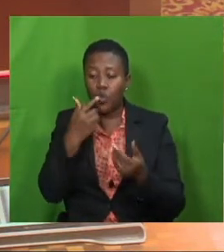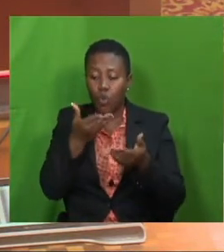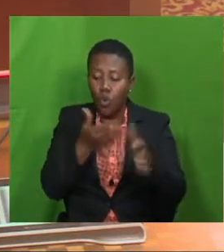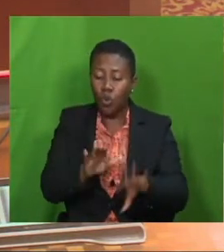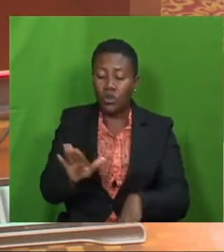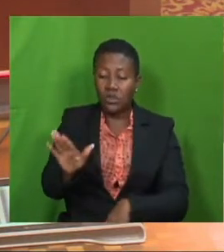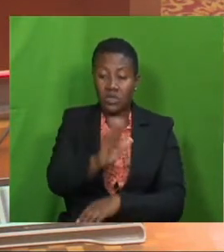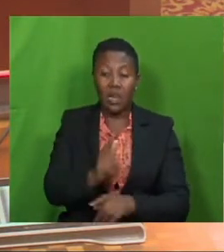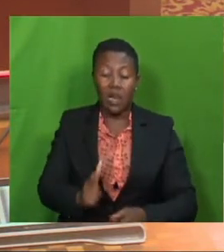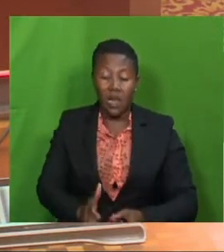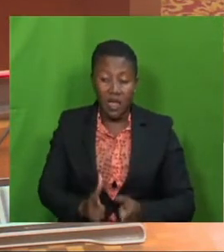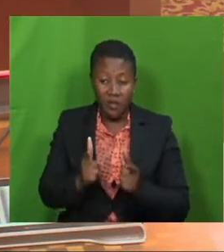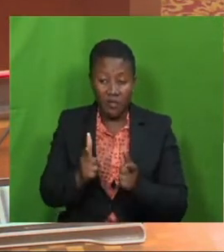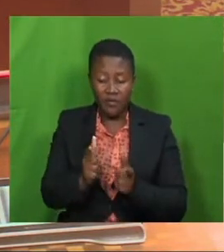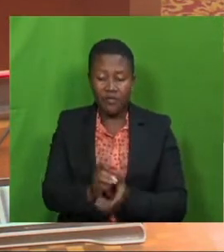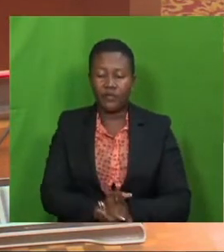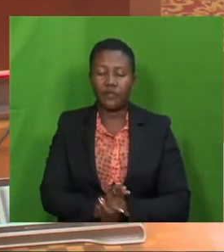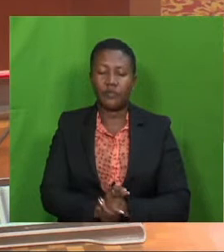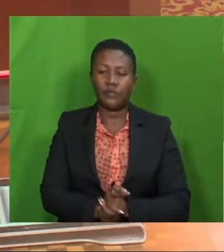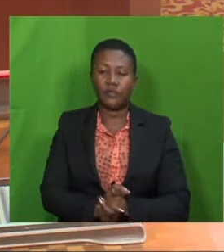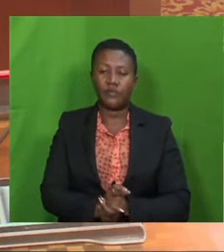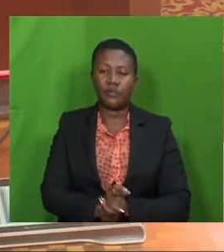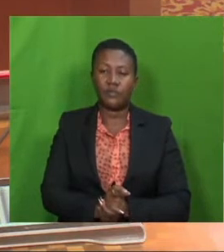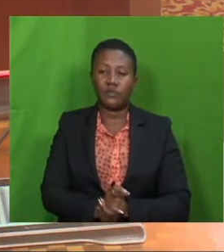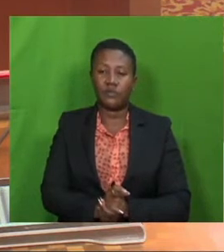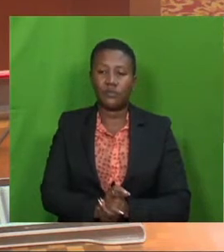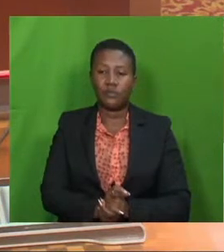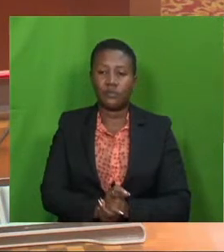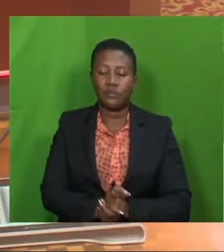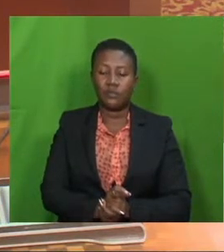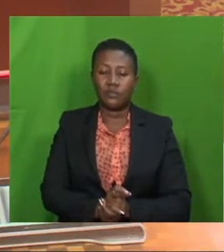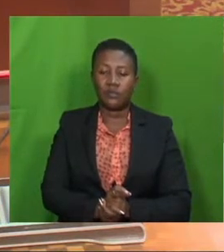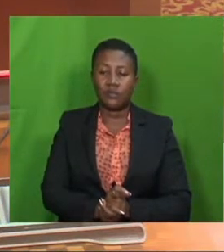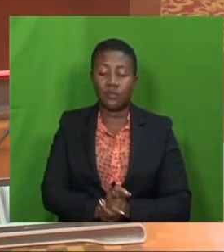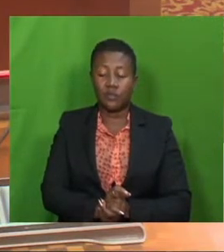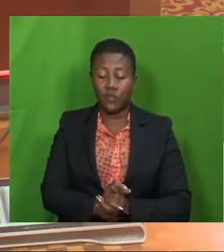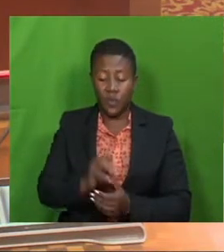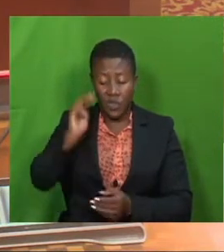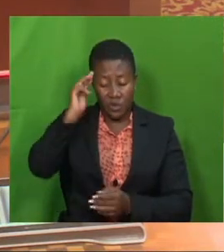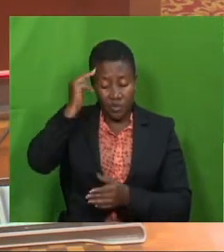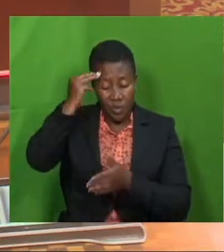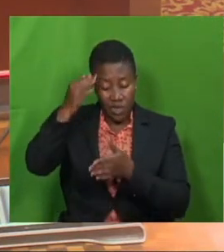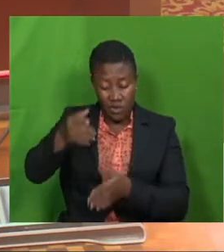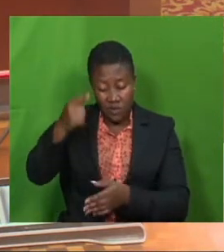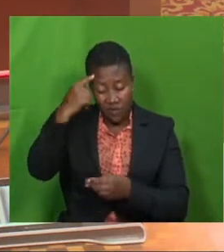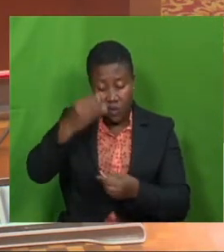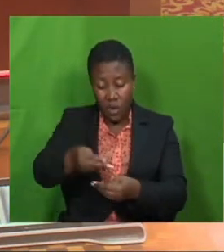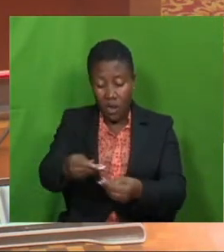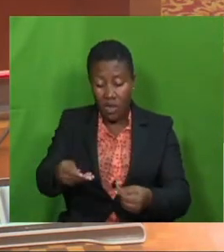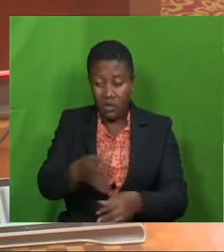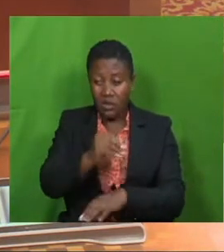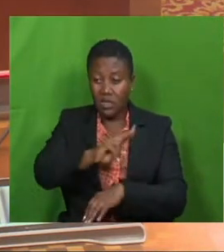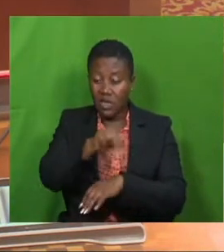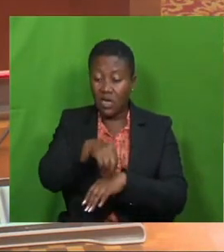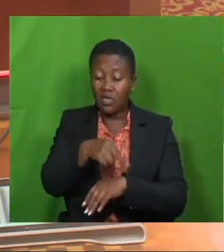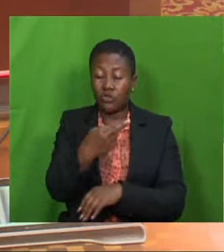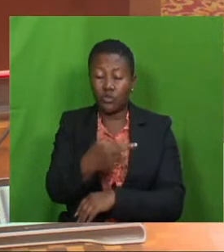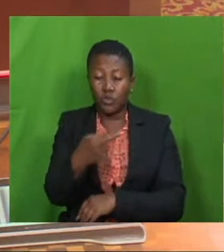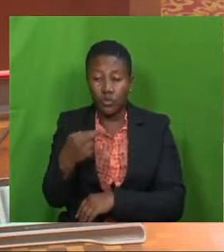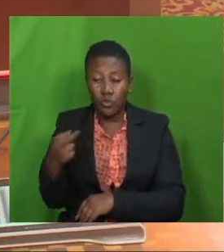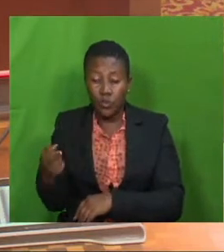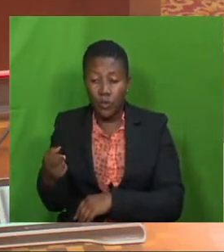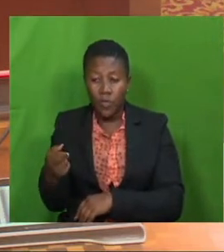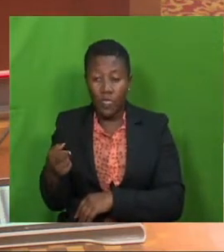explosion. In this regard, Mr. Speaker, the Honorable Minister for Lands and Natural Resources,